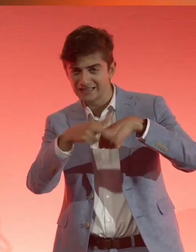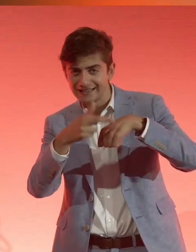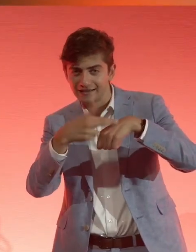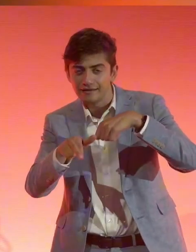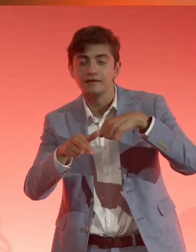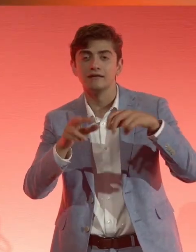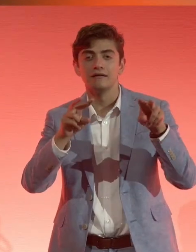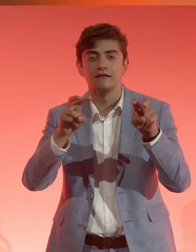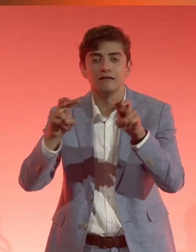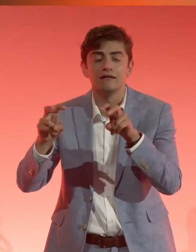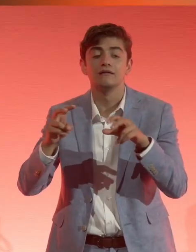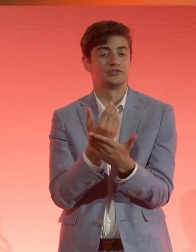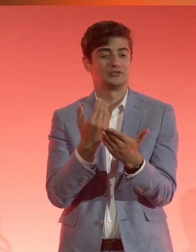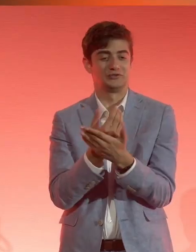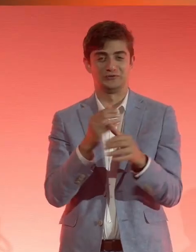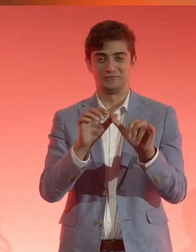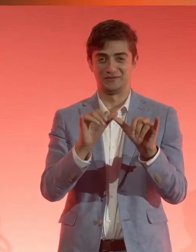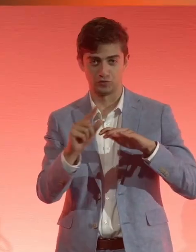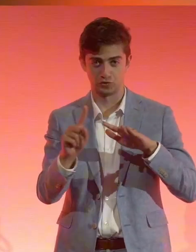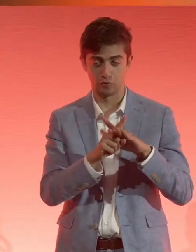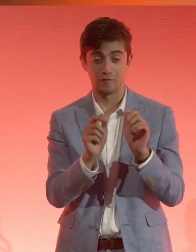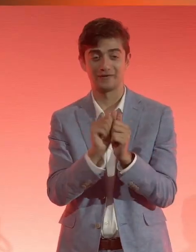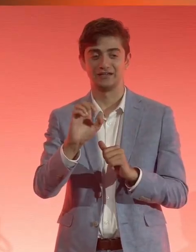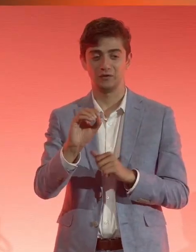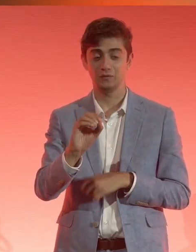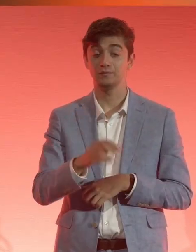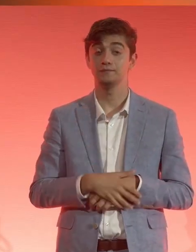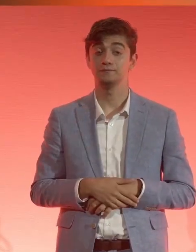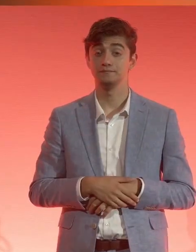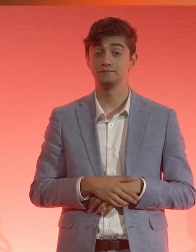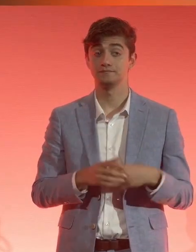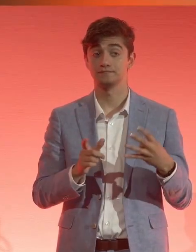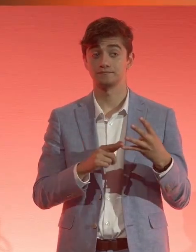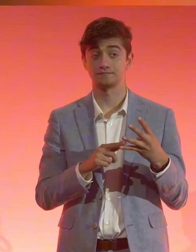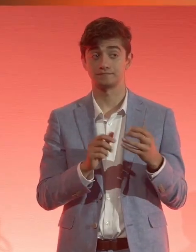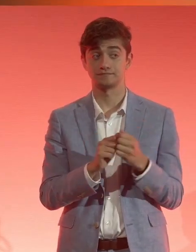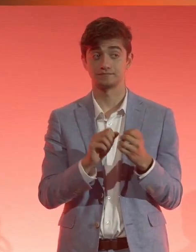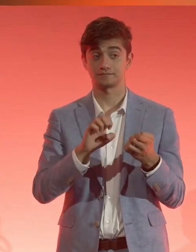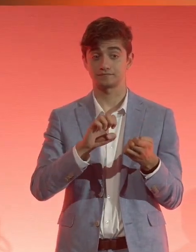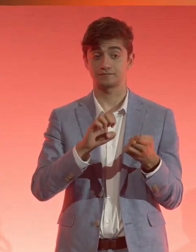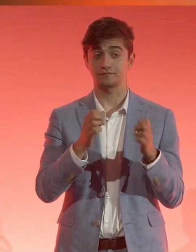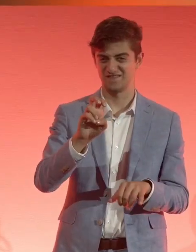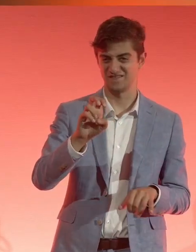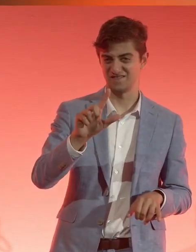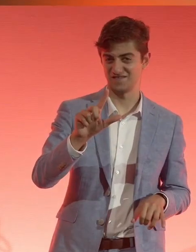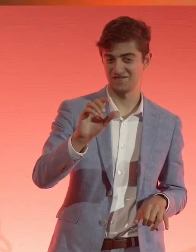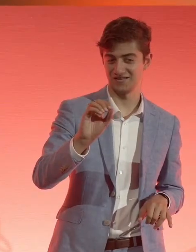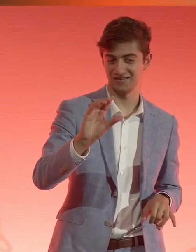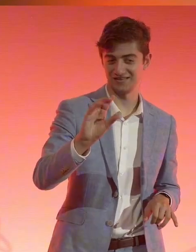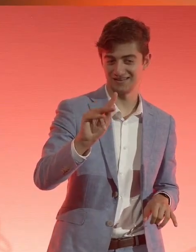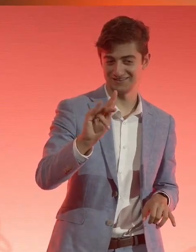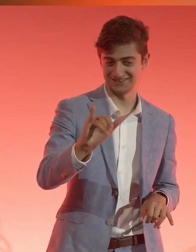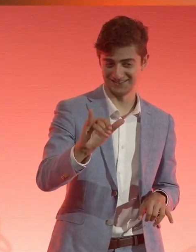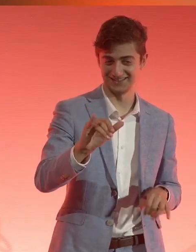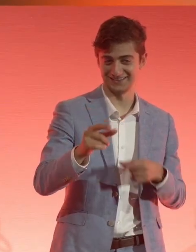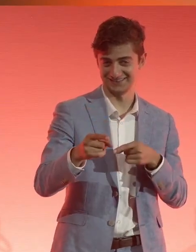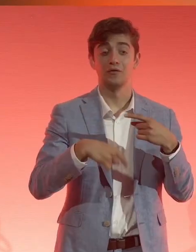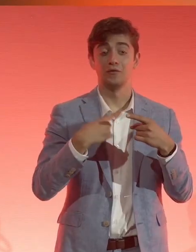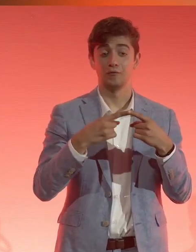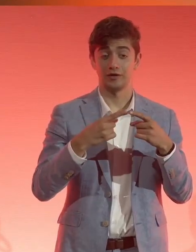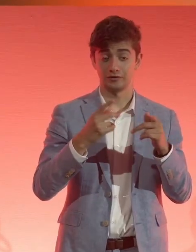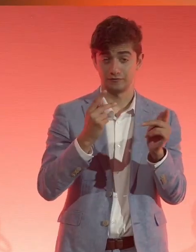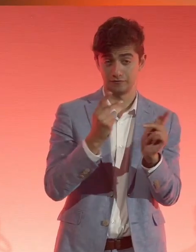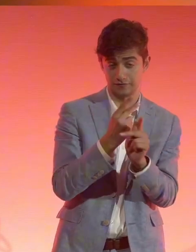that tell you how you're showing up in AEO. And then within Evolve, you measure velocity. And when you do all of